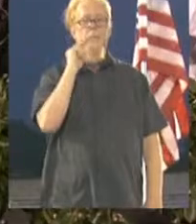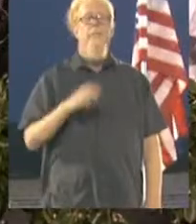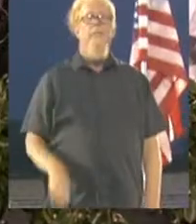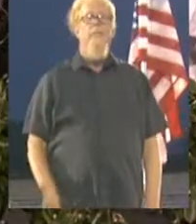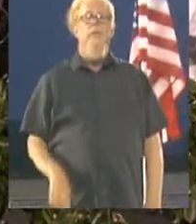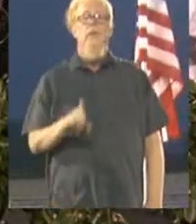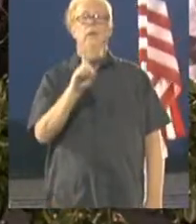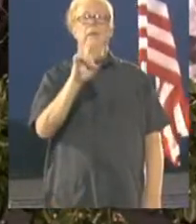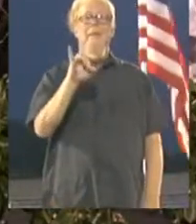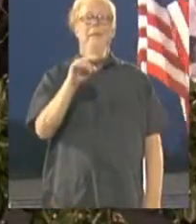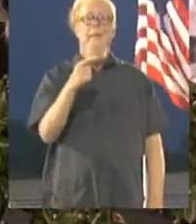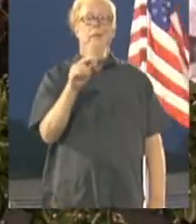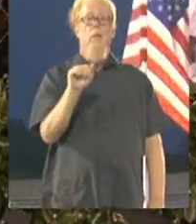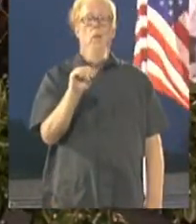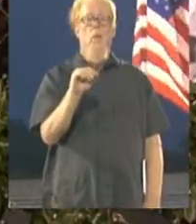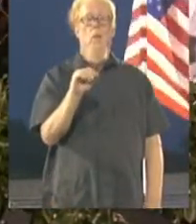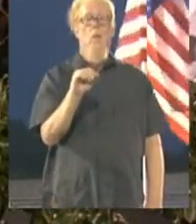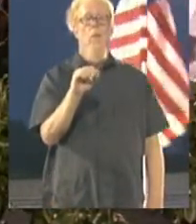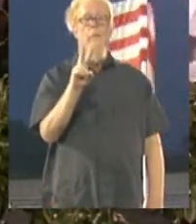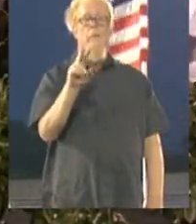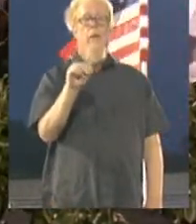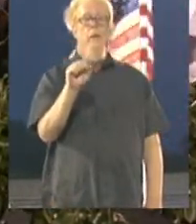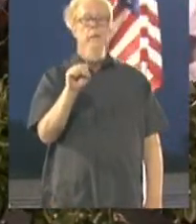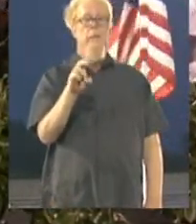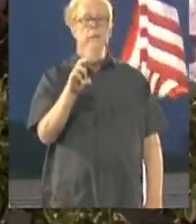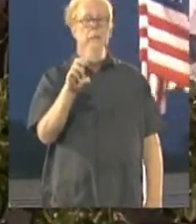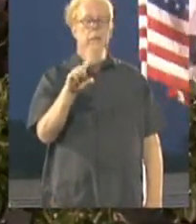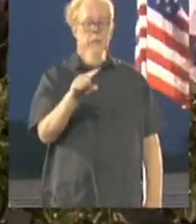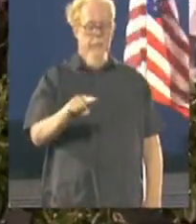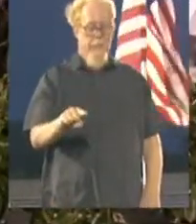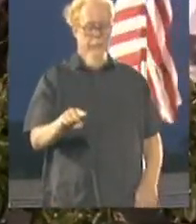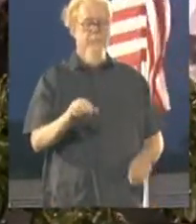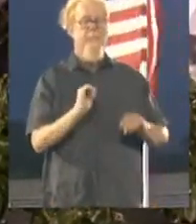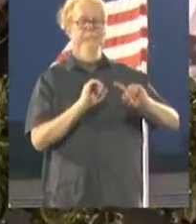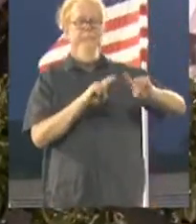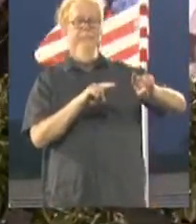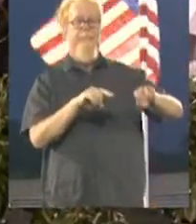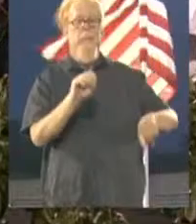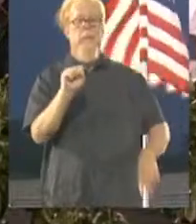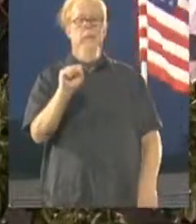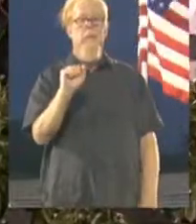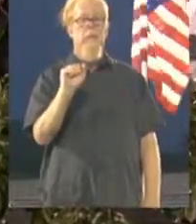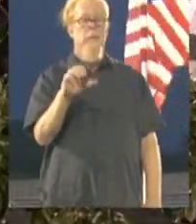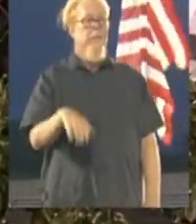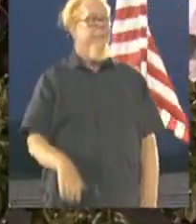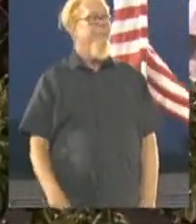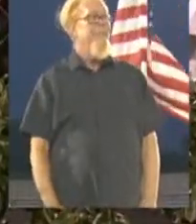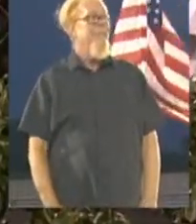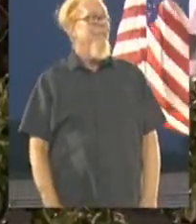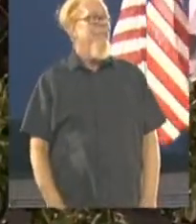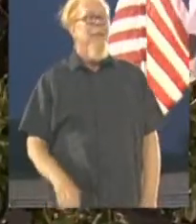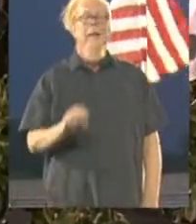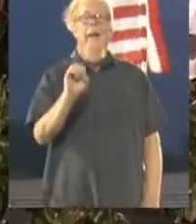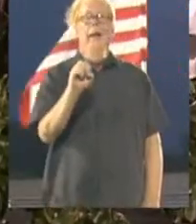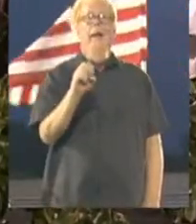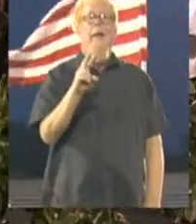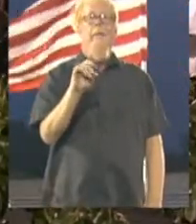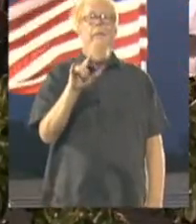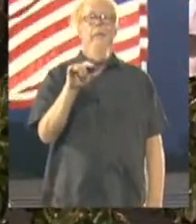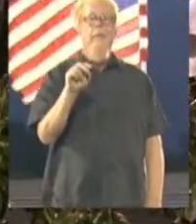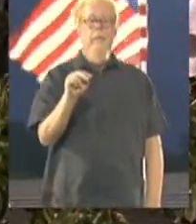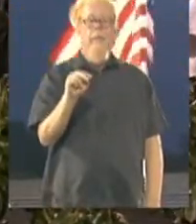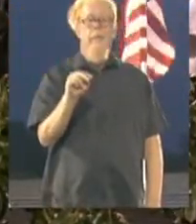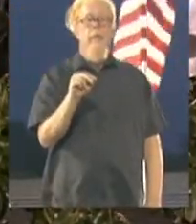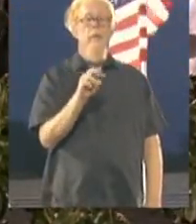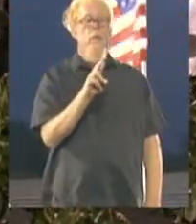Diego Gamboa Vasquez will be attending San Antonio College. Evelyn Kristen